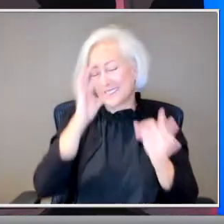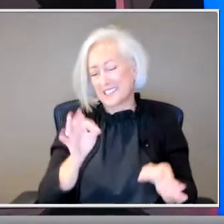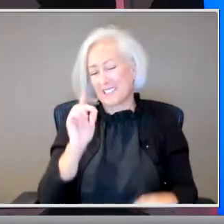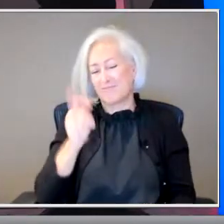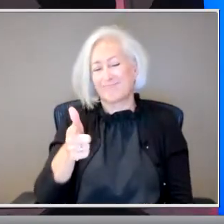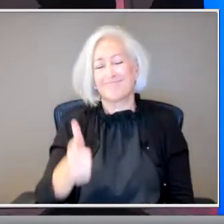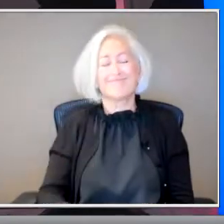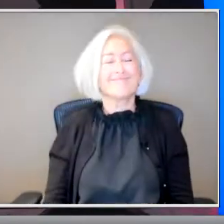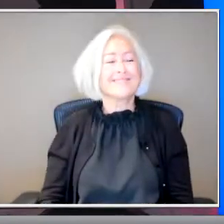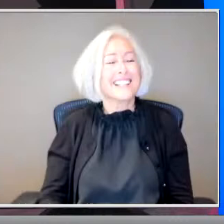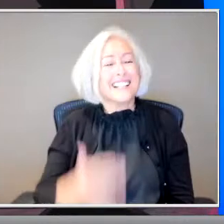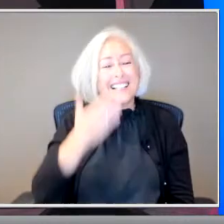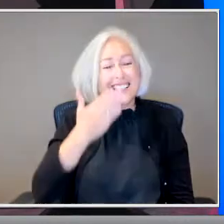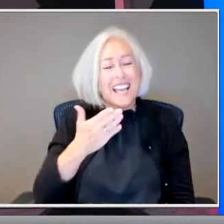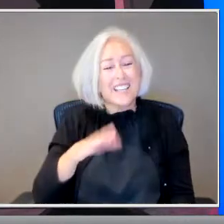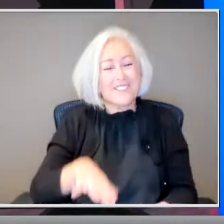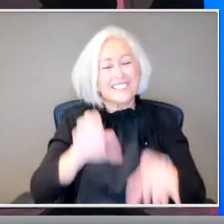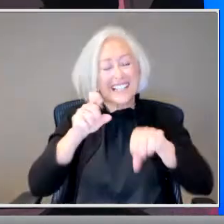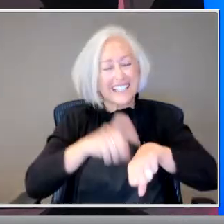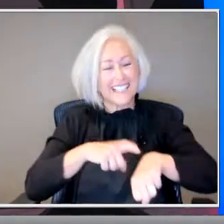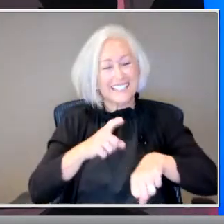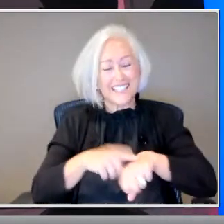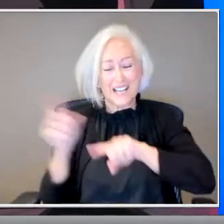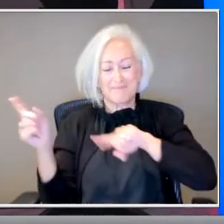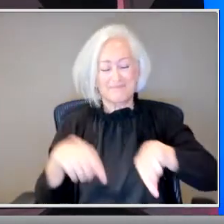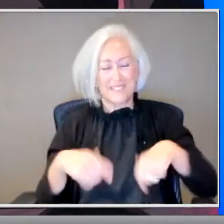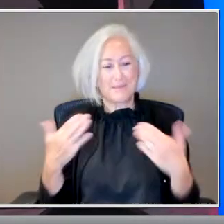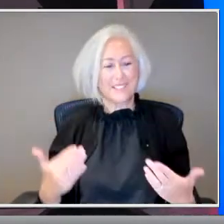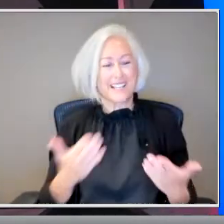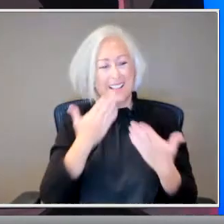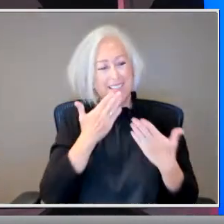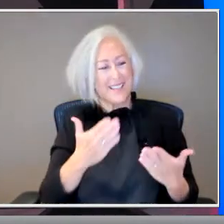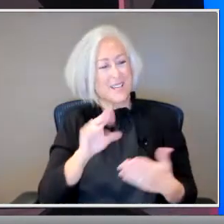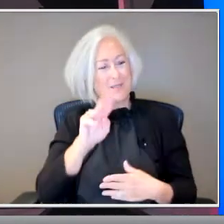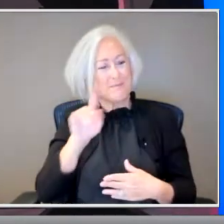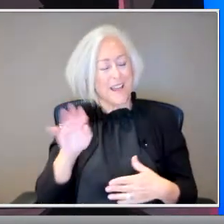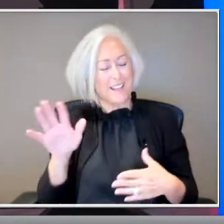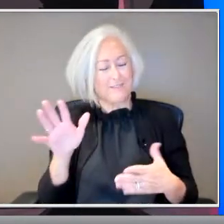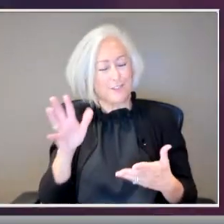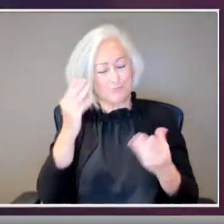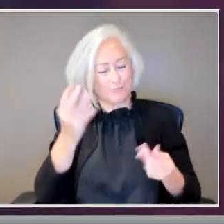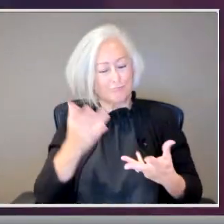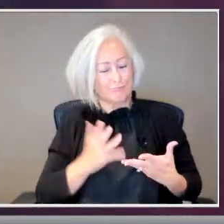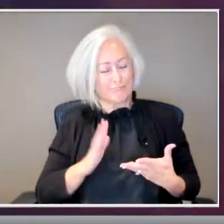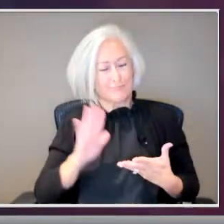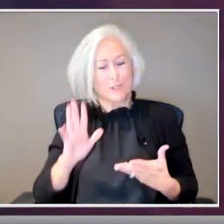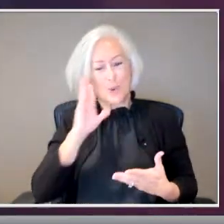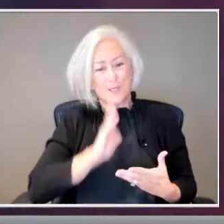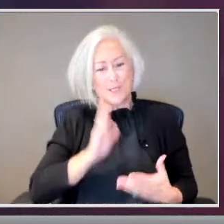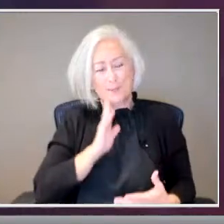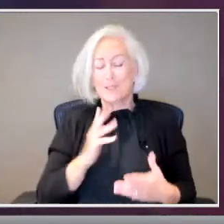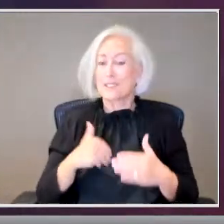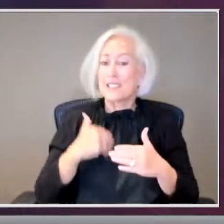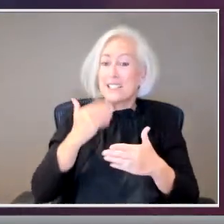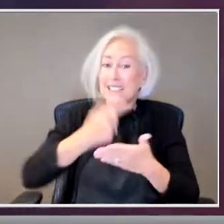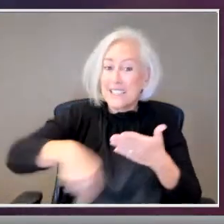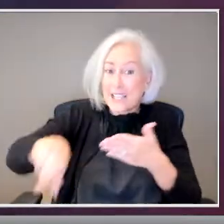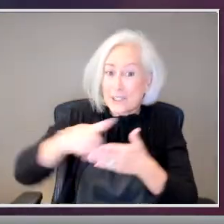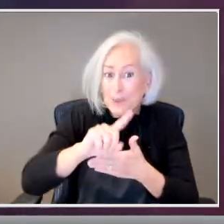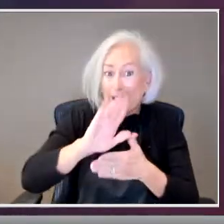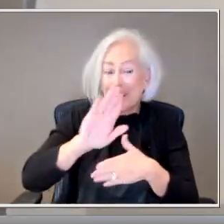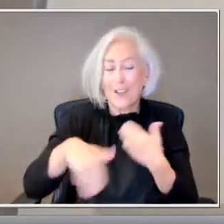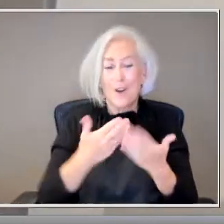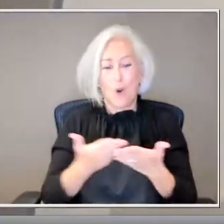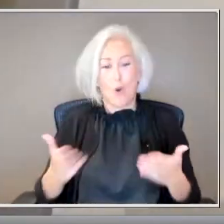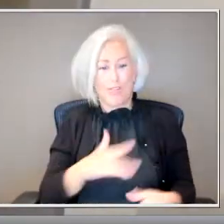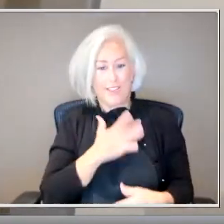for making time to be with us today. And Mike, thank you for sharing Thank you your all. journey. What a great panel. Coming up next week on All Things Heart, a first of its